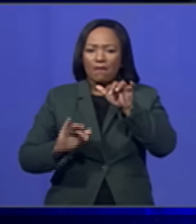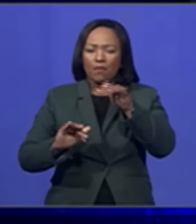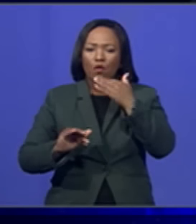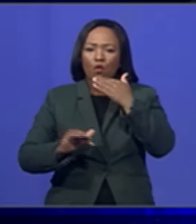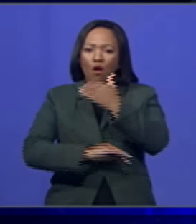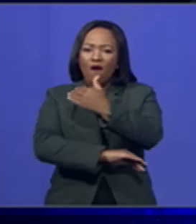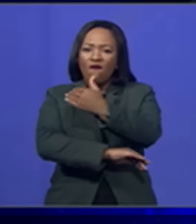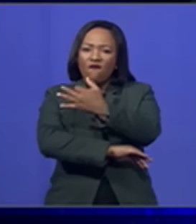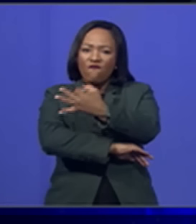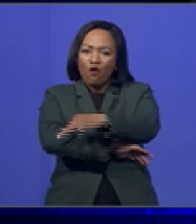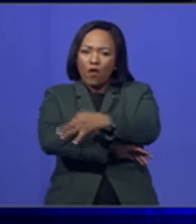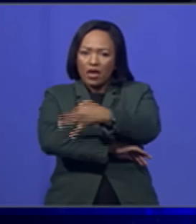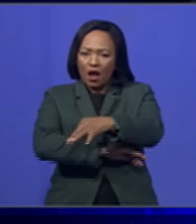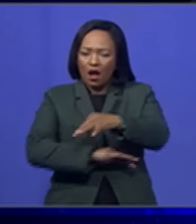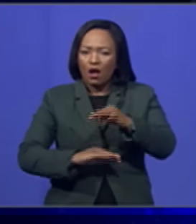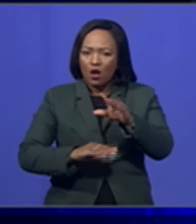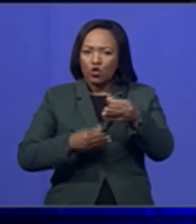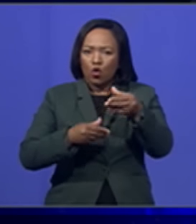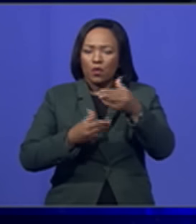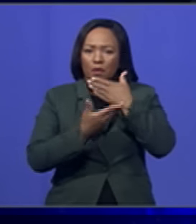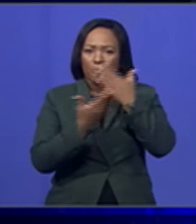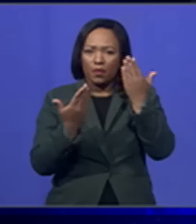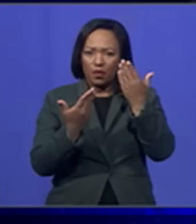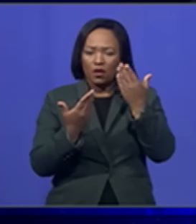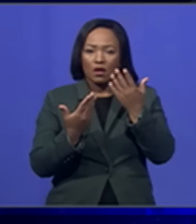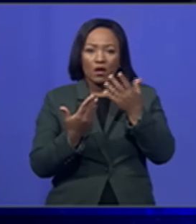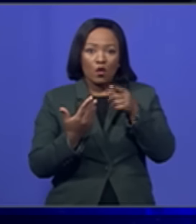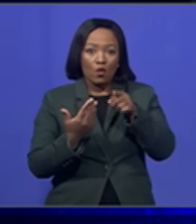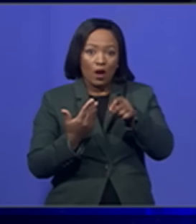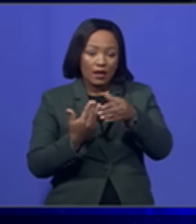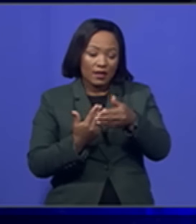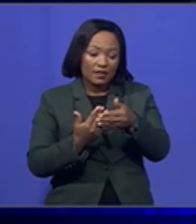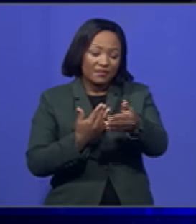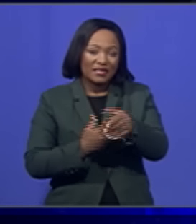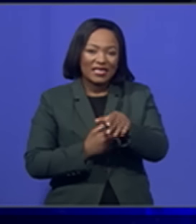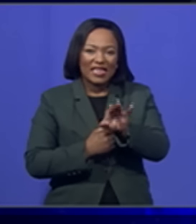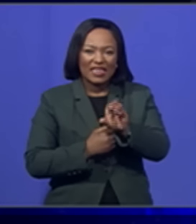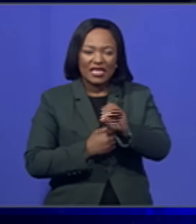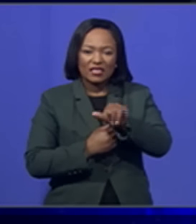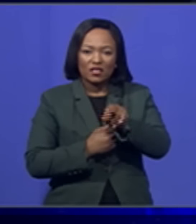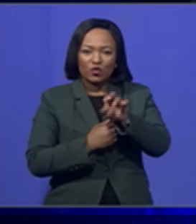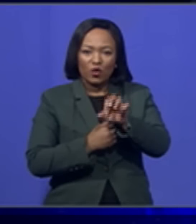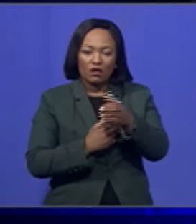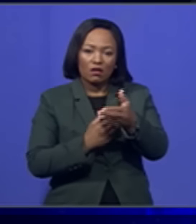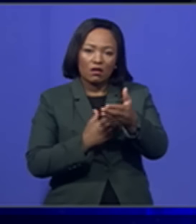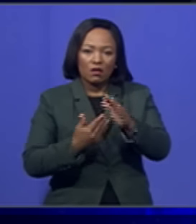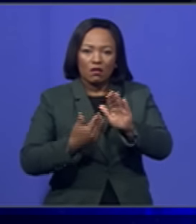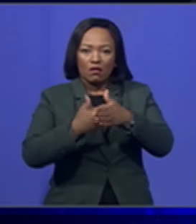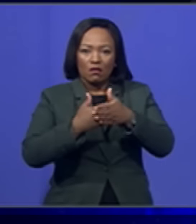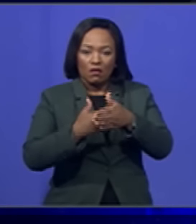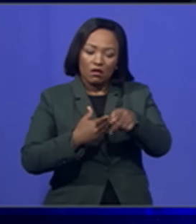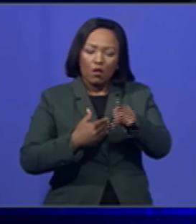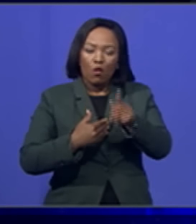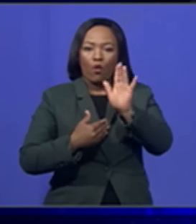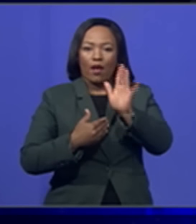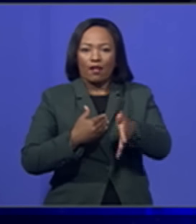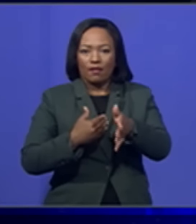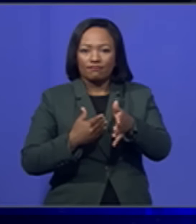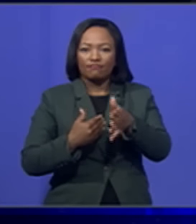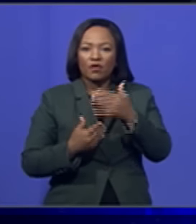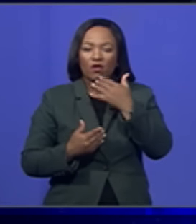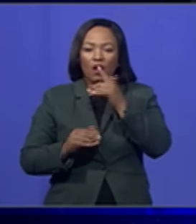o etsahala matsatsi pele ho boipelaetso ba ho kgina ditshebeletso naha ka bophara e leng ka la 30 kgweding ena e hodimo bo entsweng ke